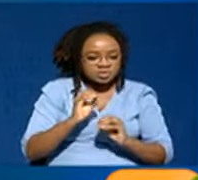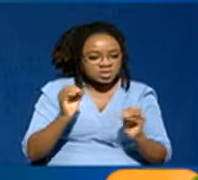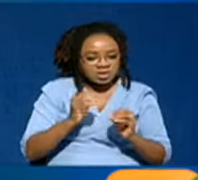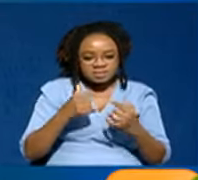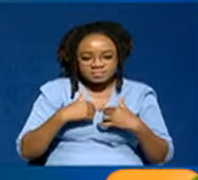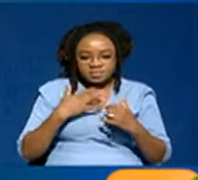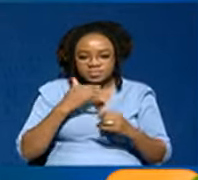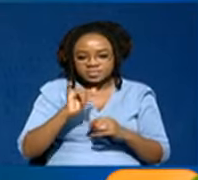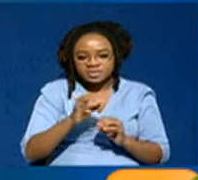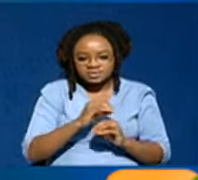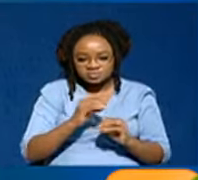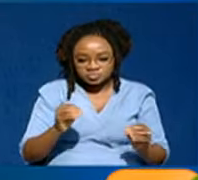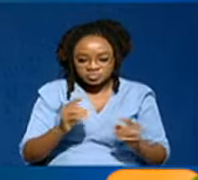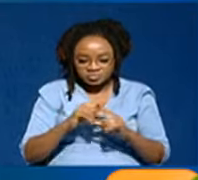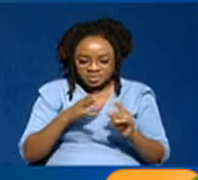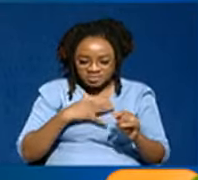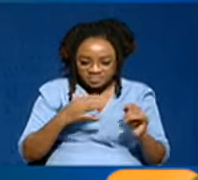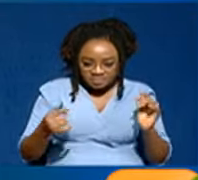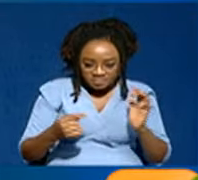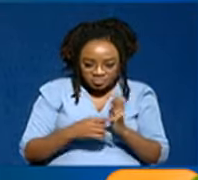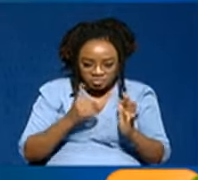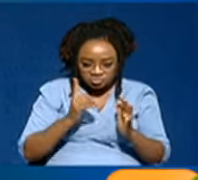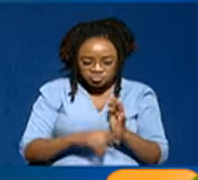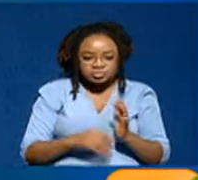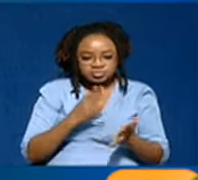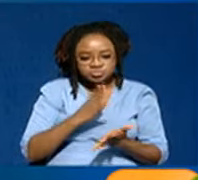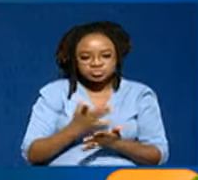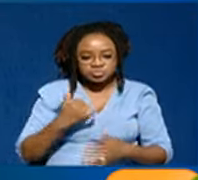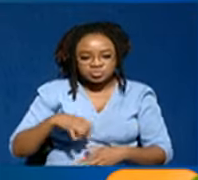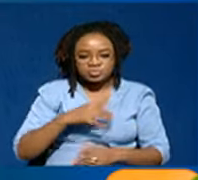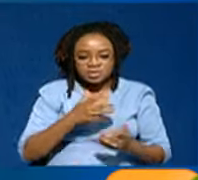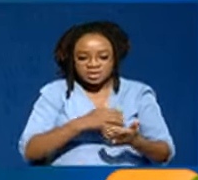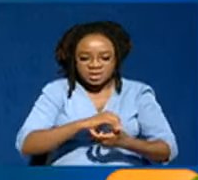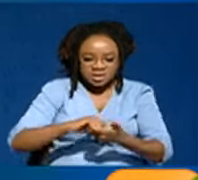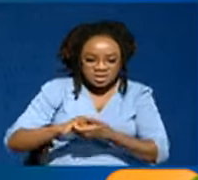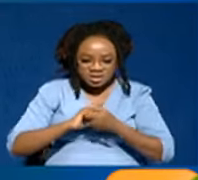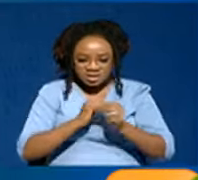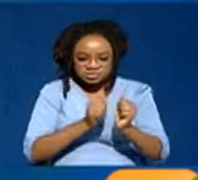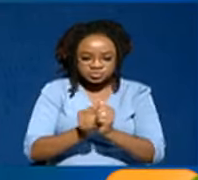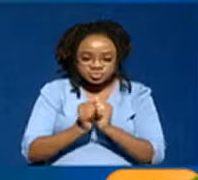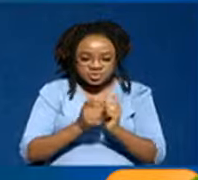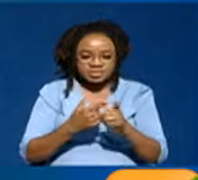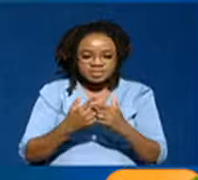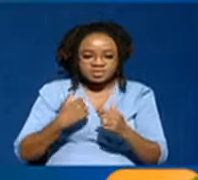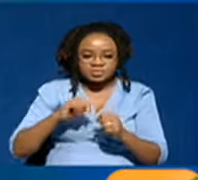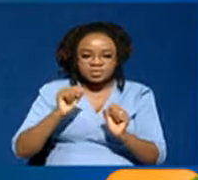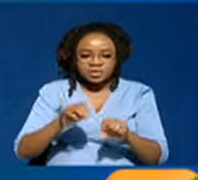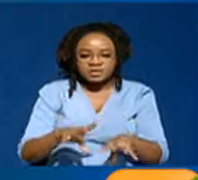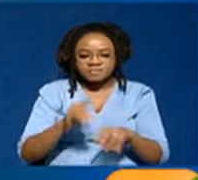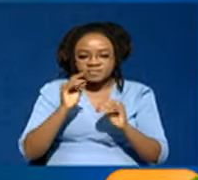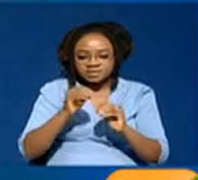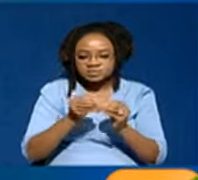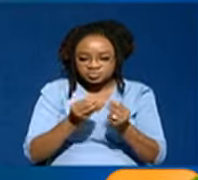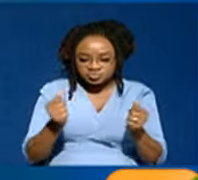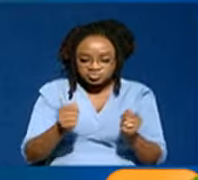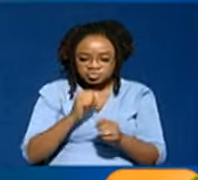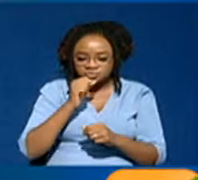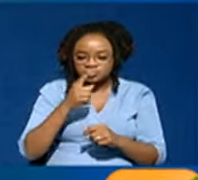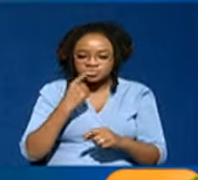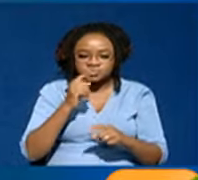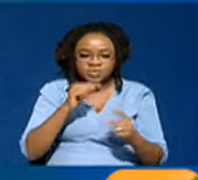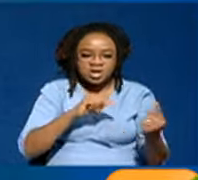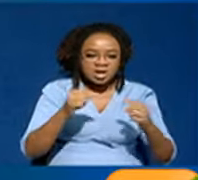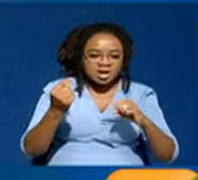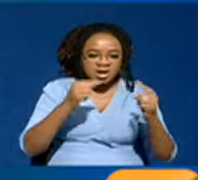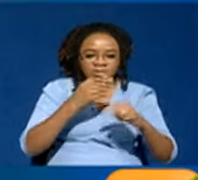that. I am just saying that we really are engaging so that we can be able to find a solution. It's not that who can argue better than the other